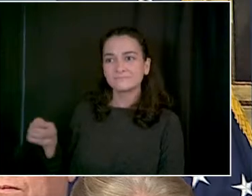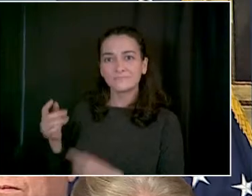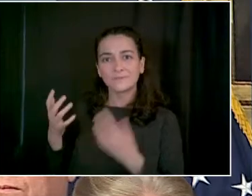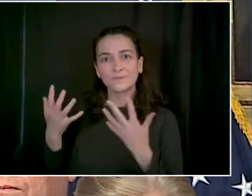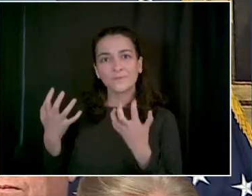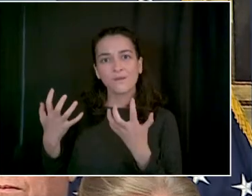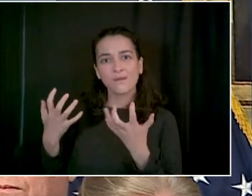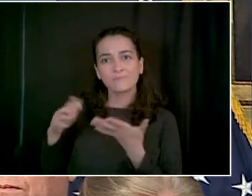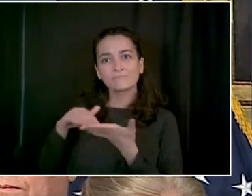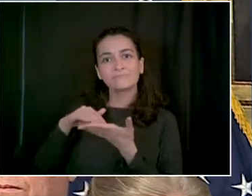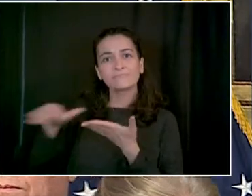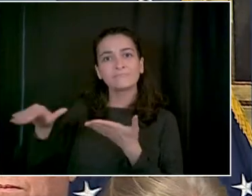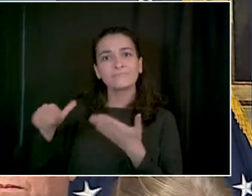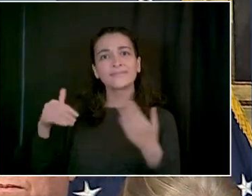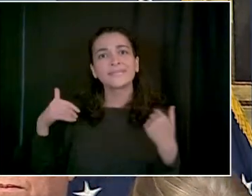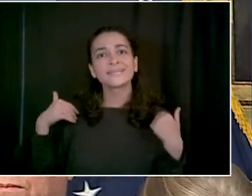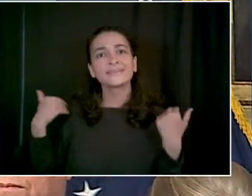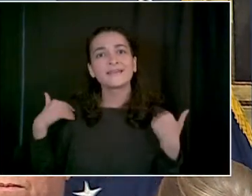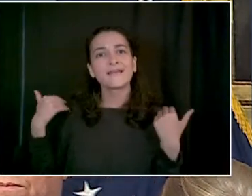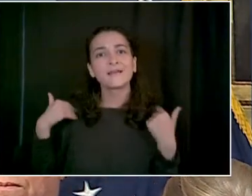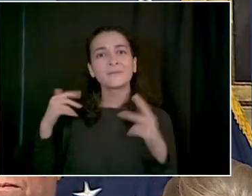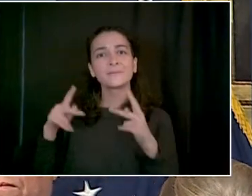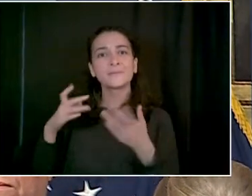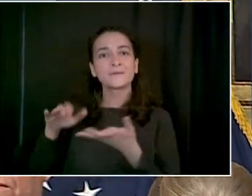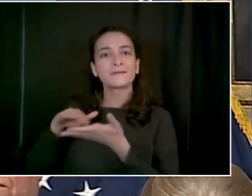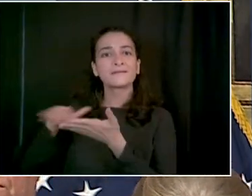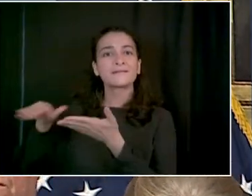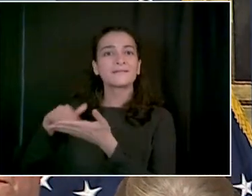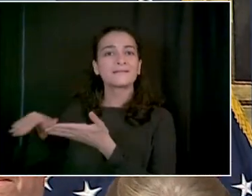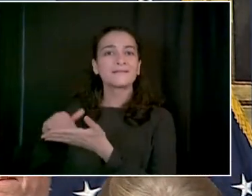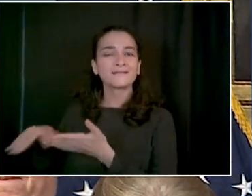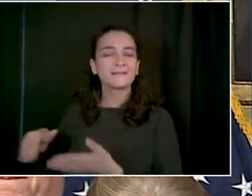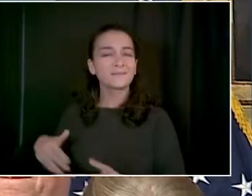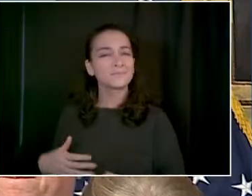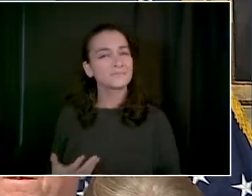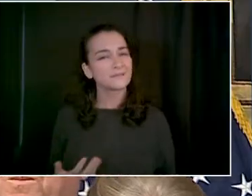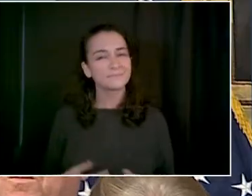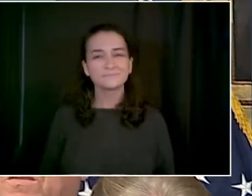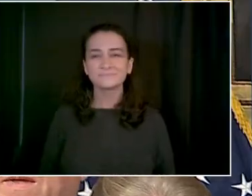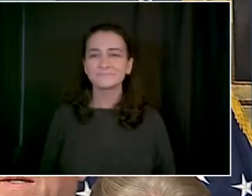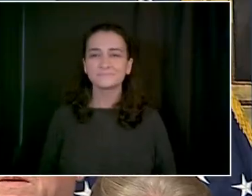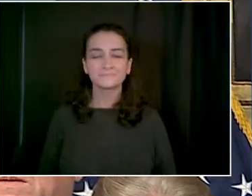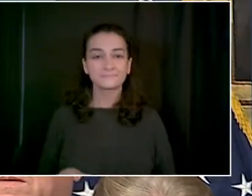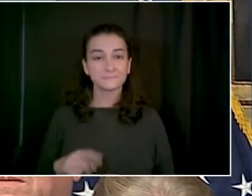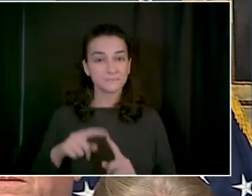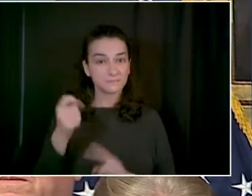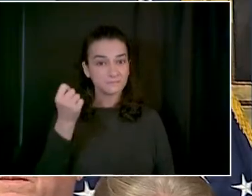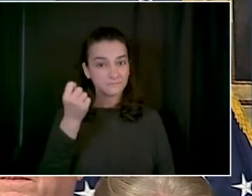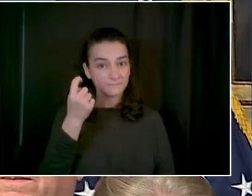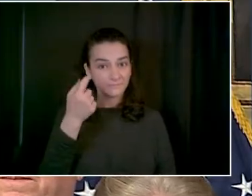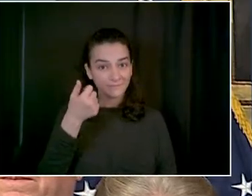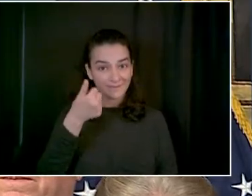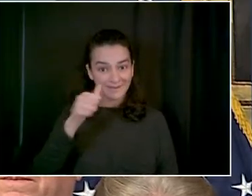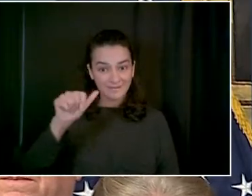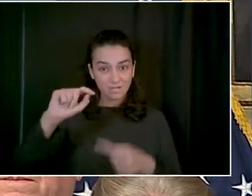it to the victim of a shooting, a stabbing. Tell it to the victim of being surrounded and how fearful they